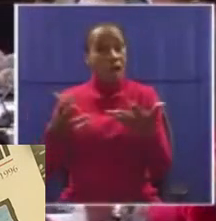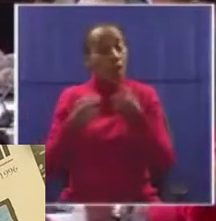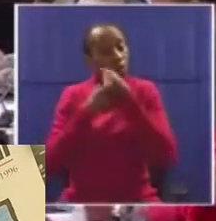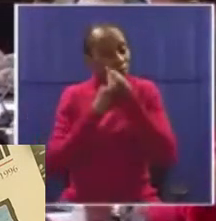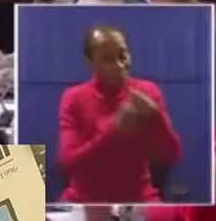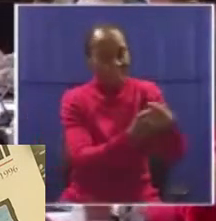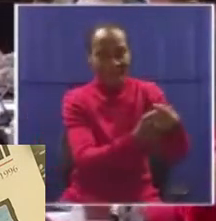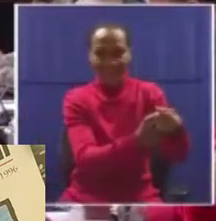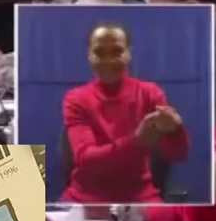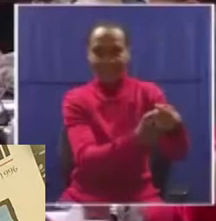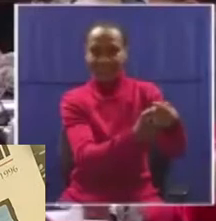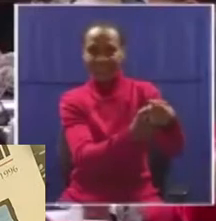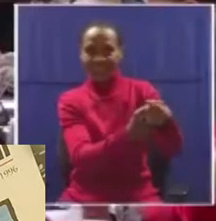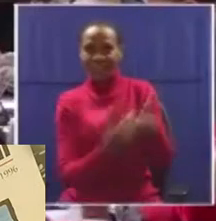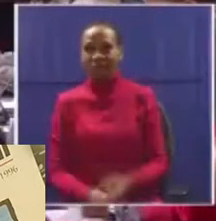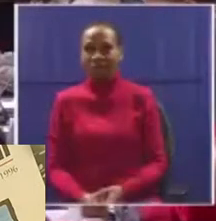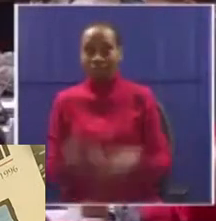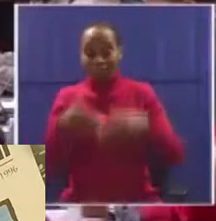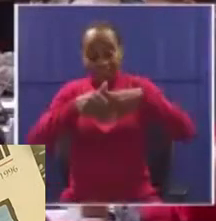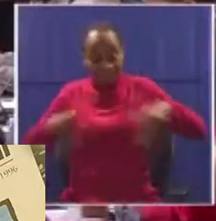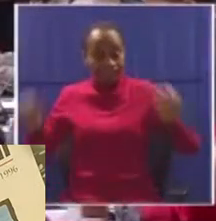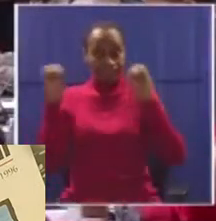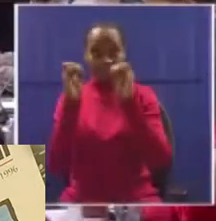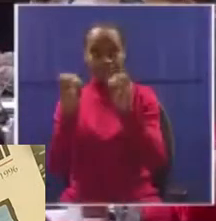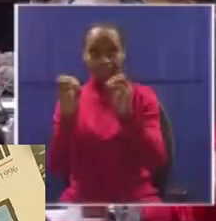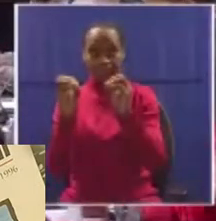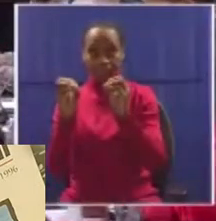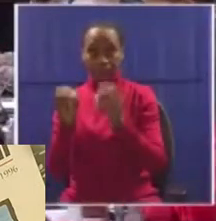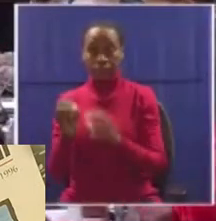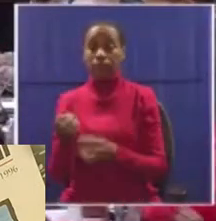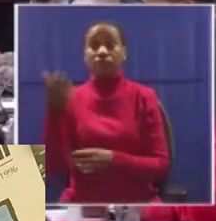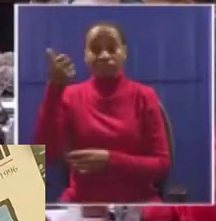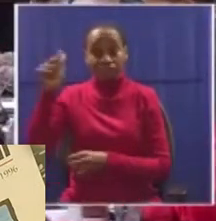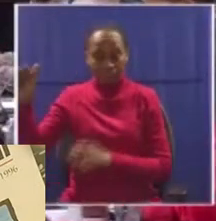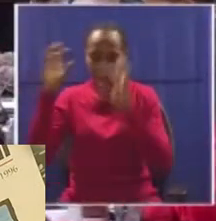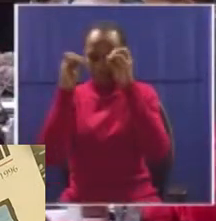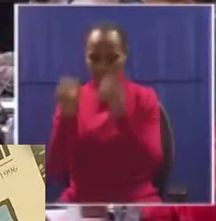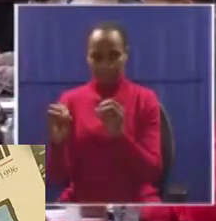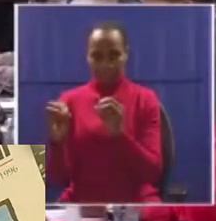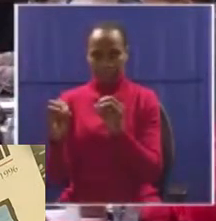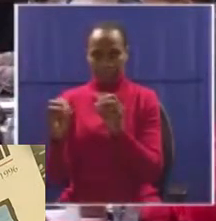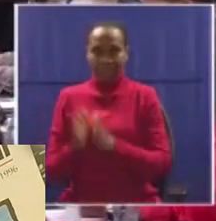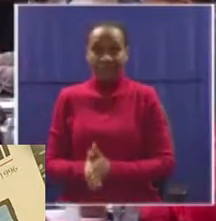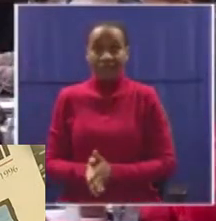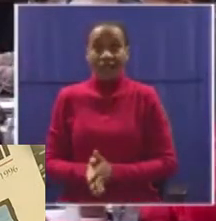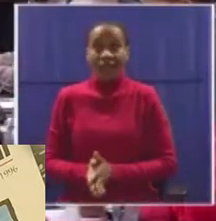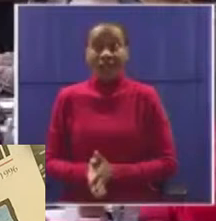favor there's no abstentions and no one voted against